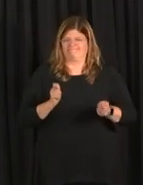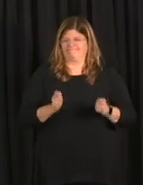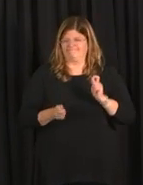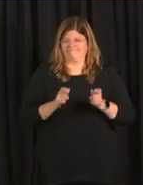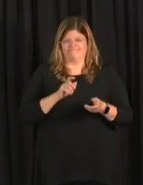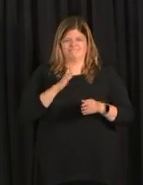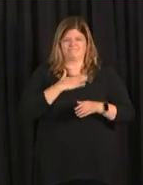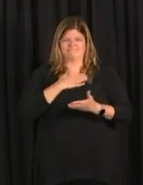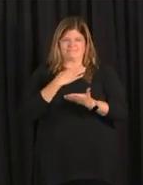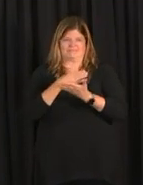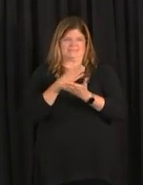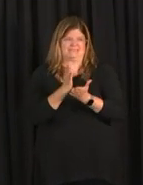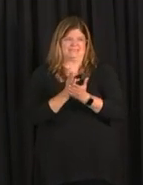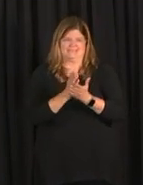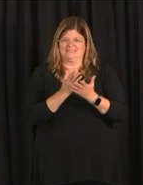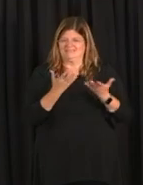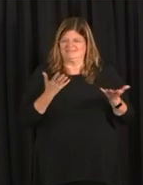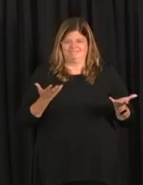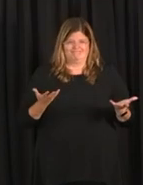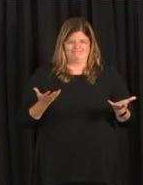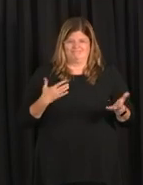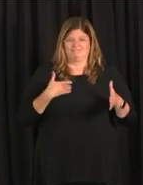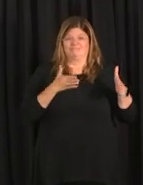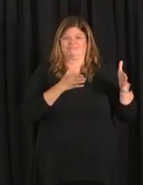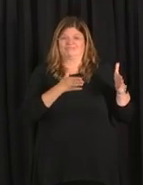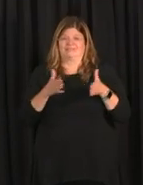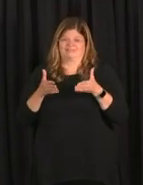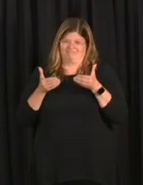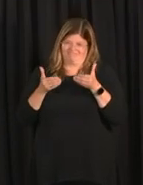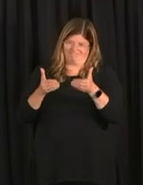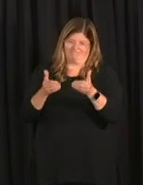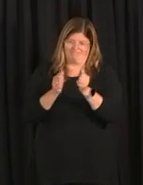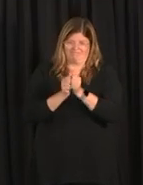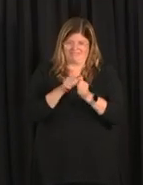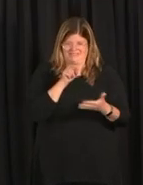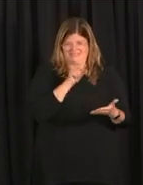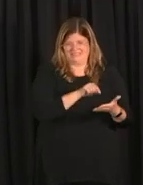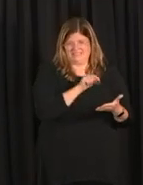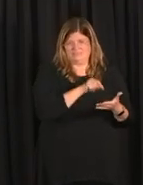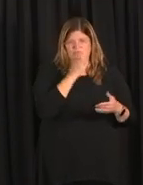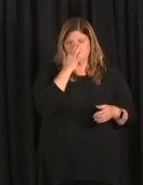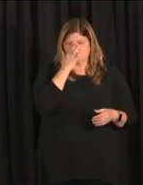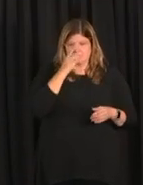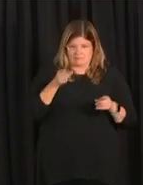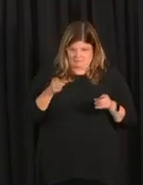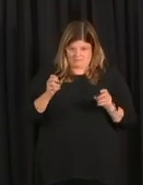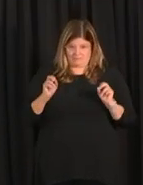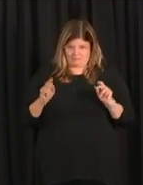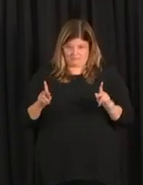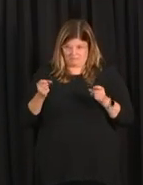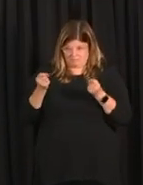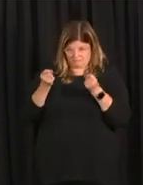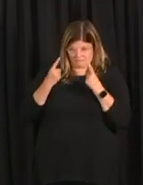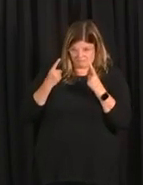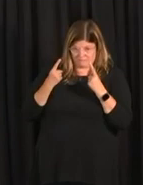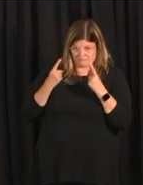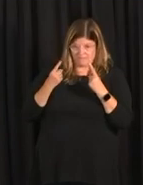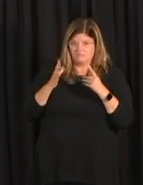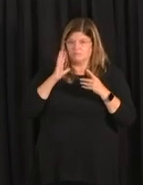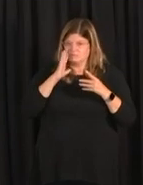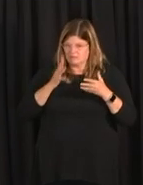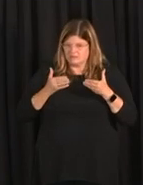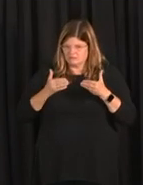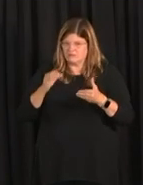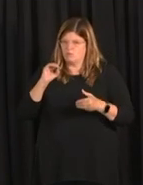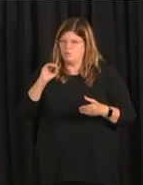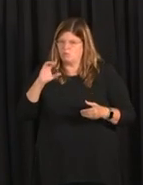our budget. And we're prepared to move forward. I think I can say that collectively, we're prepared to move forward in